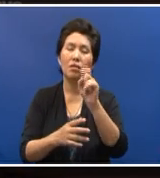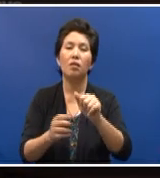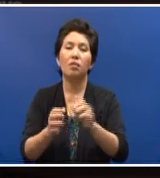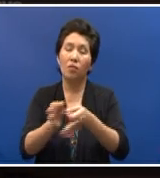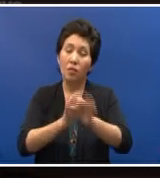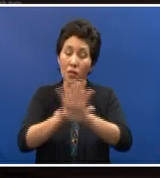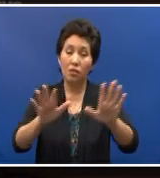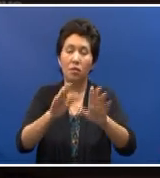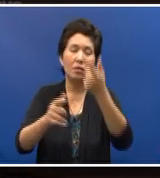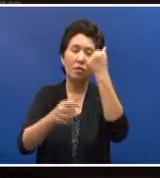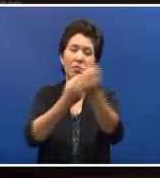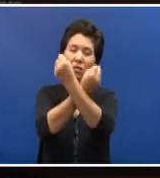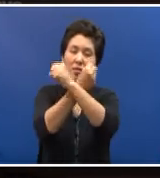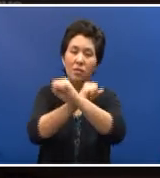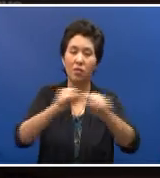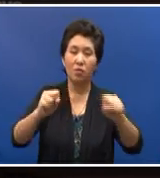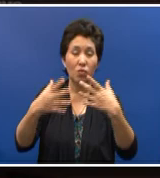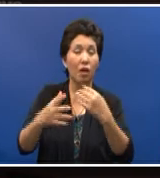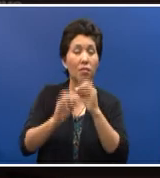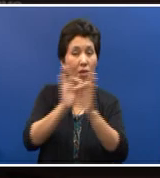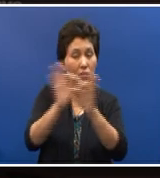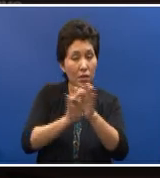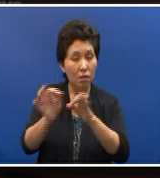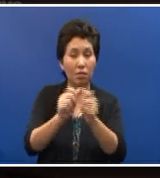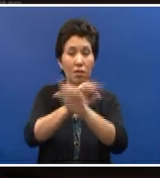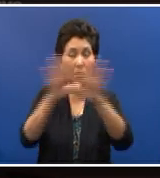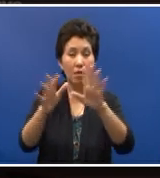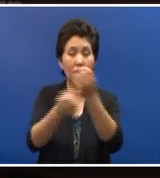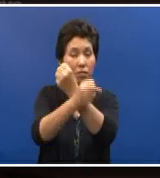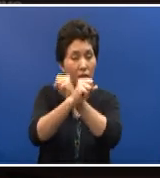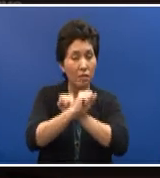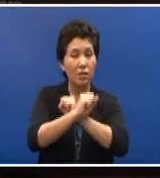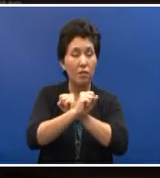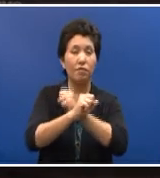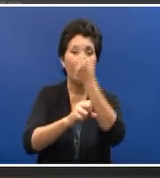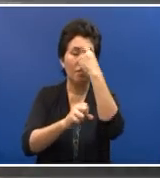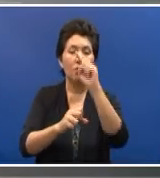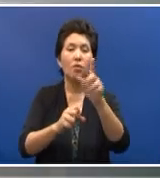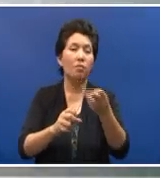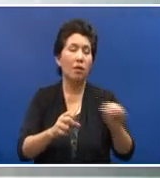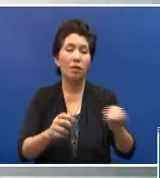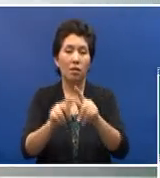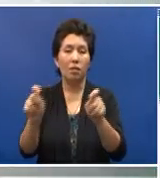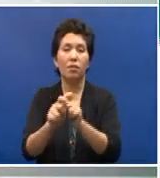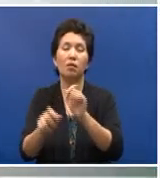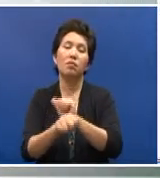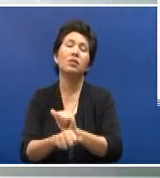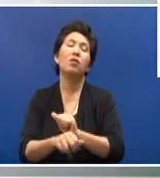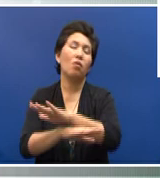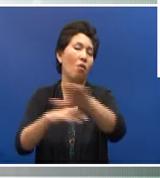to secure a successful future later. Okay. However, not all children are so